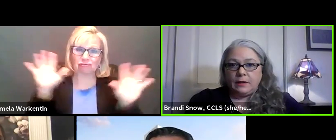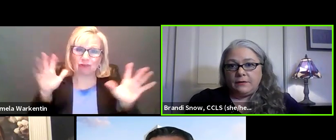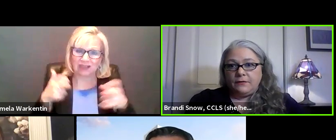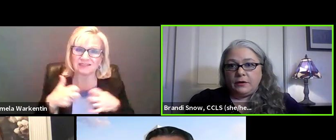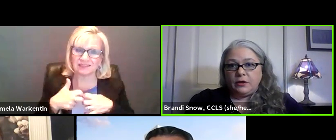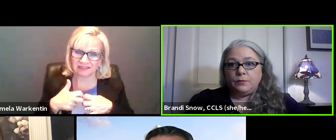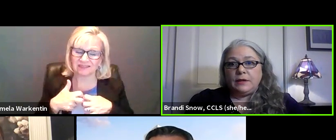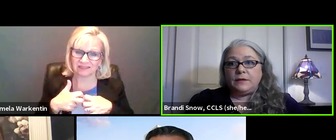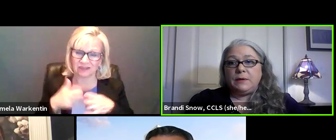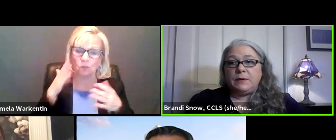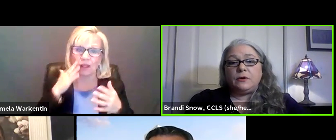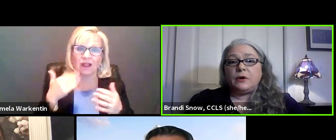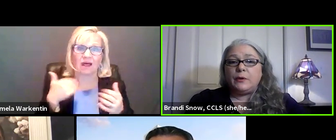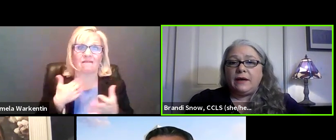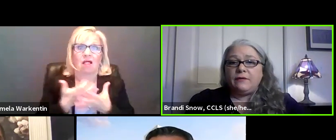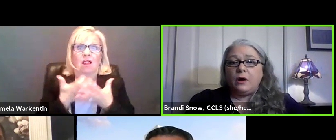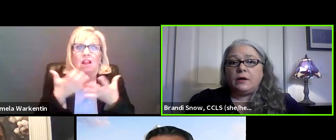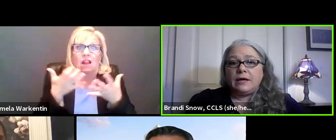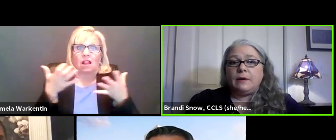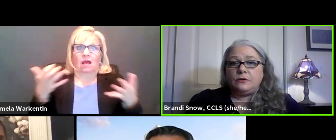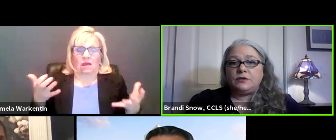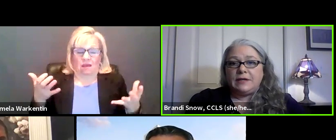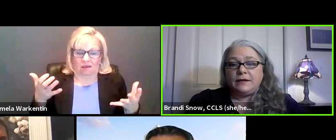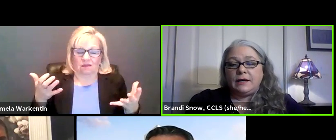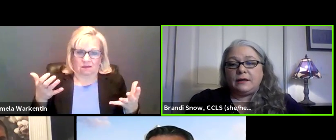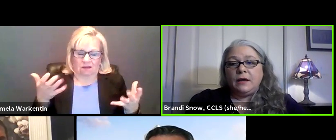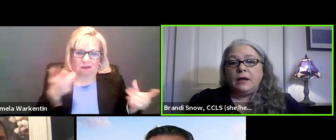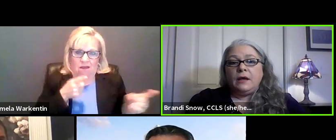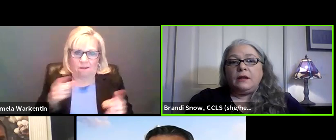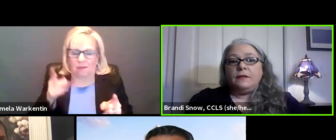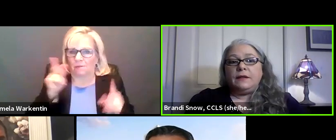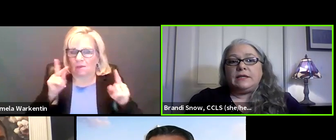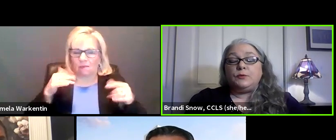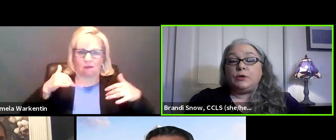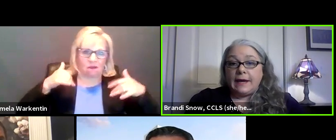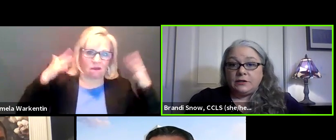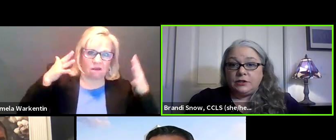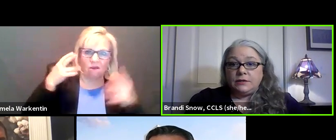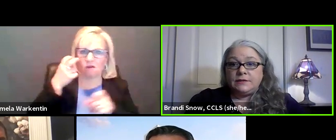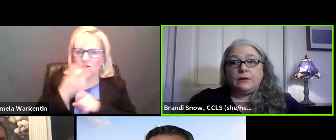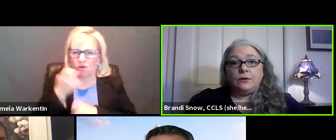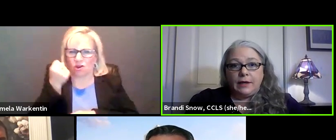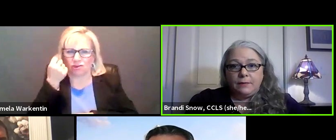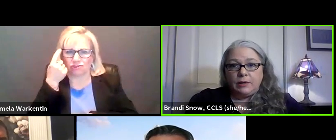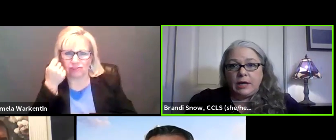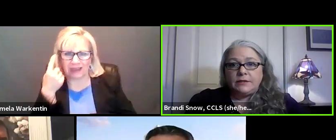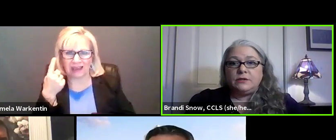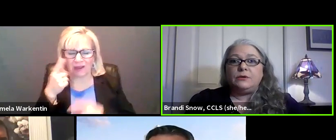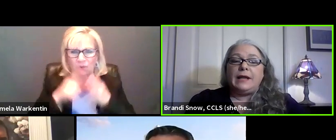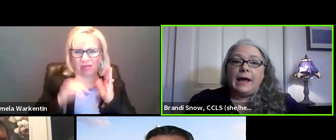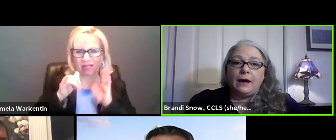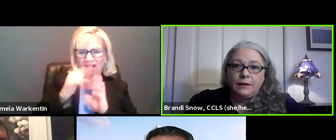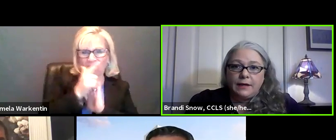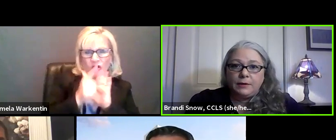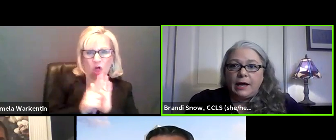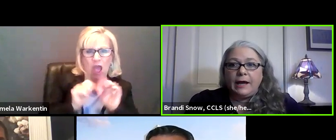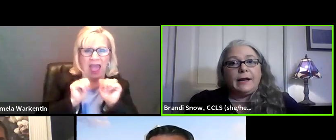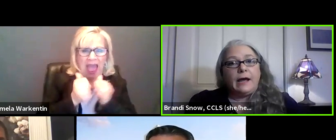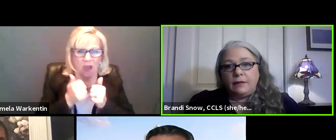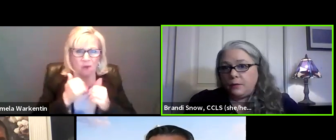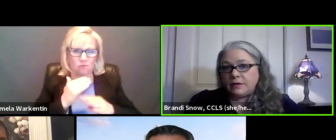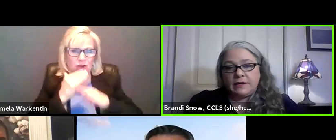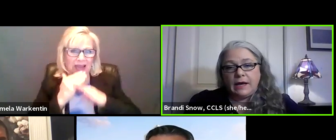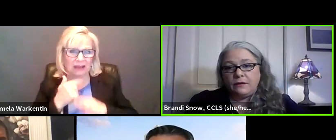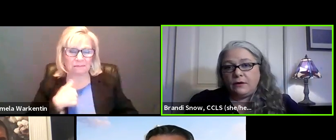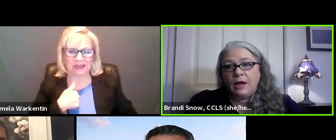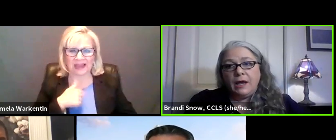going to be a lot of volume and that people are going to have a hard time understanding these protections and who they apply to and how they apply and